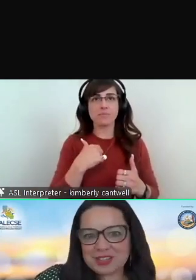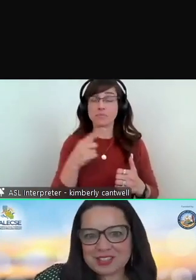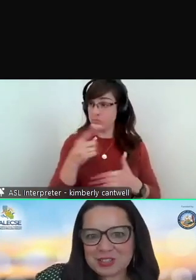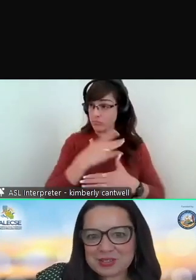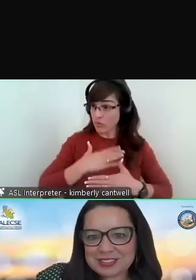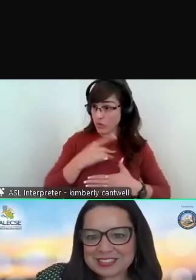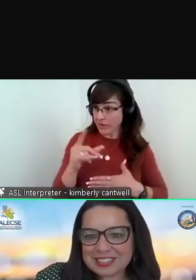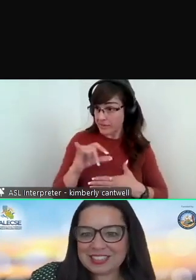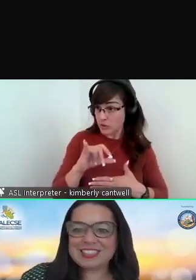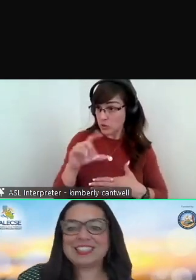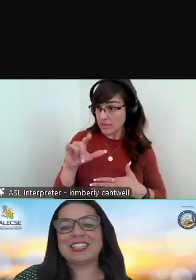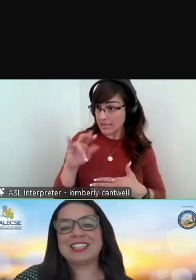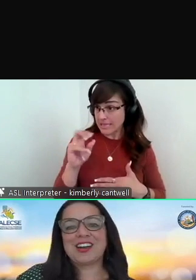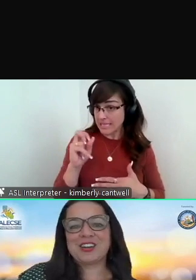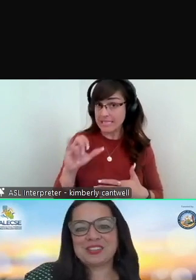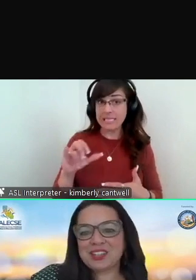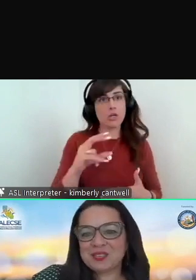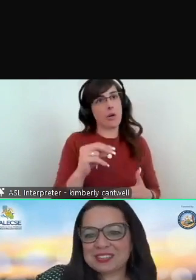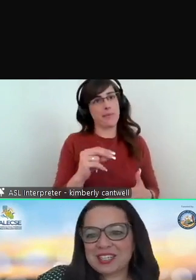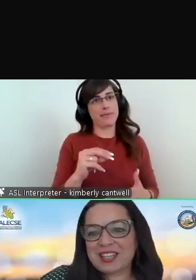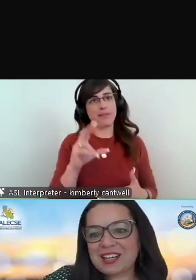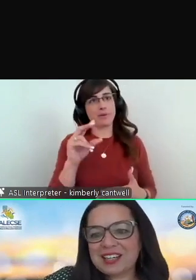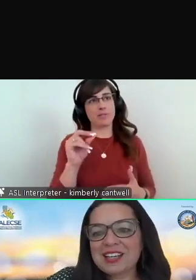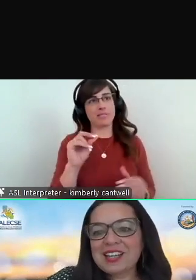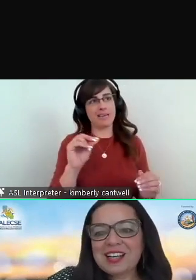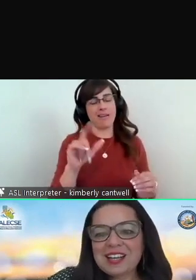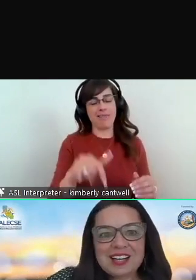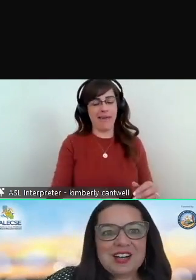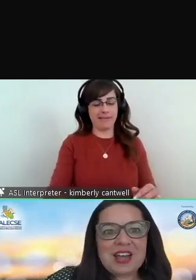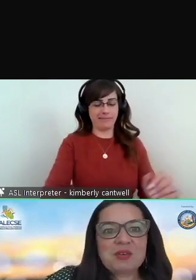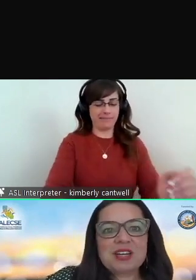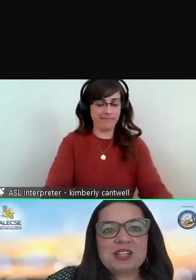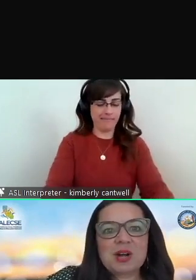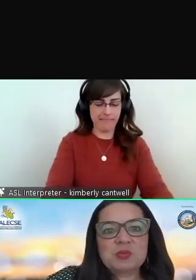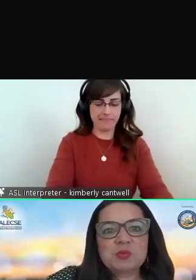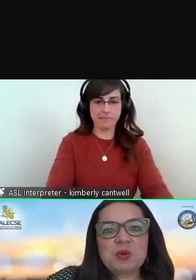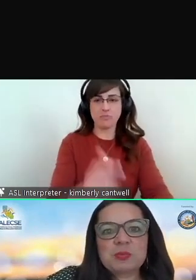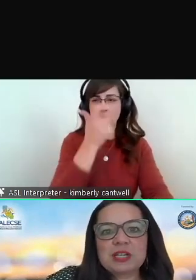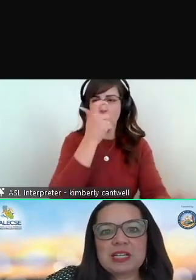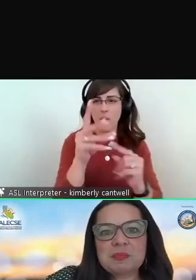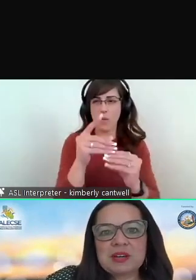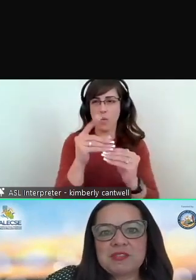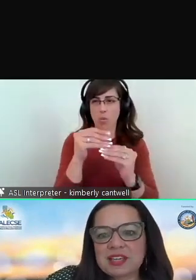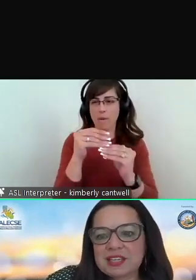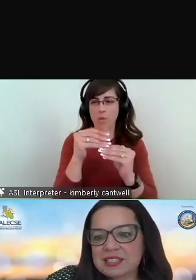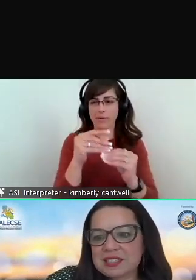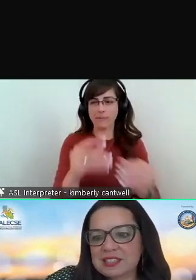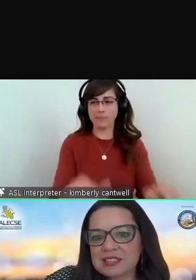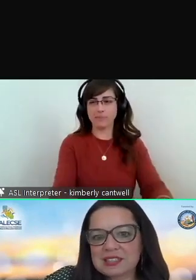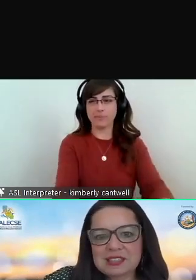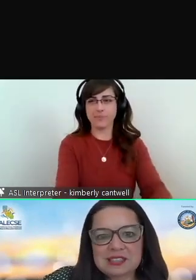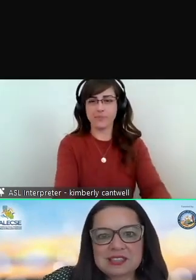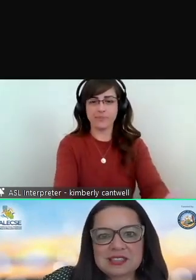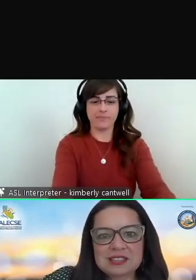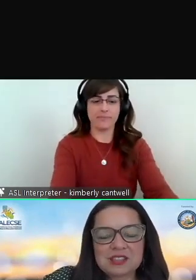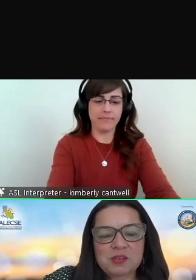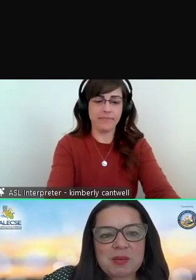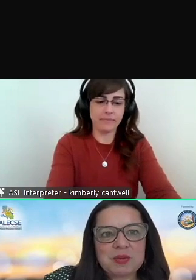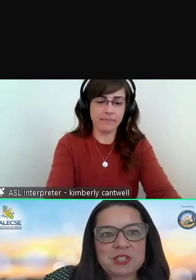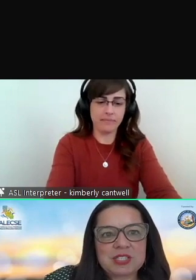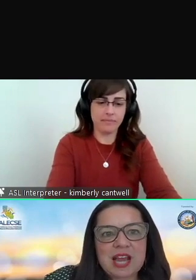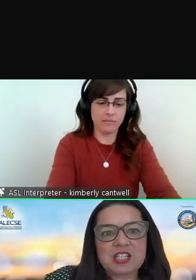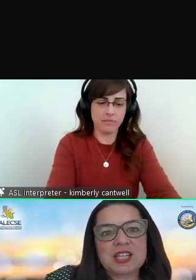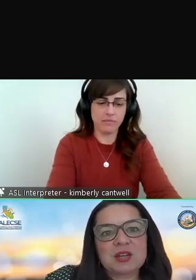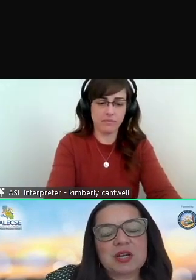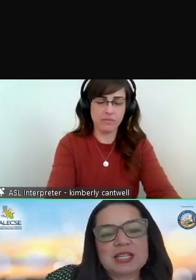you enjoying this too, Lindsay? No, there was none of that. Okay, we're going to watch one more clip of this. Or maybe